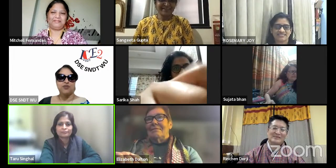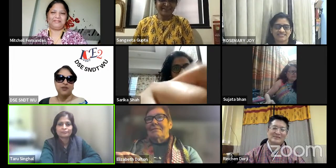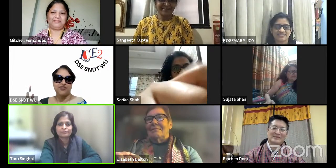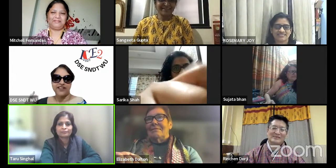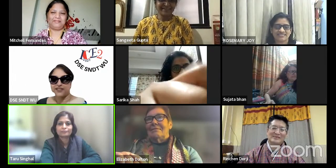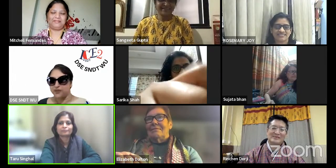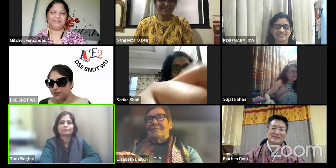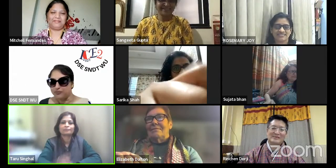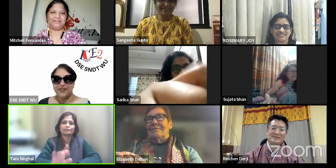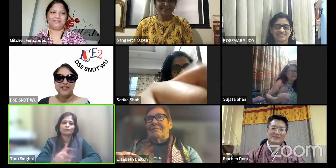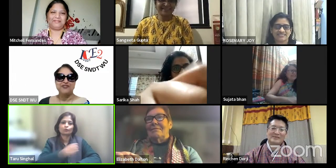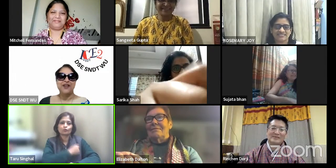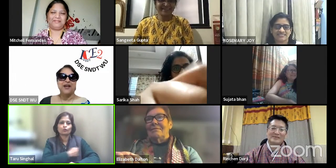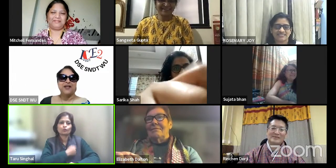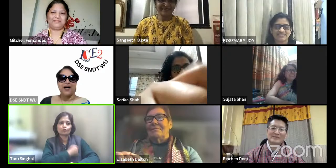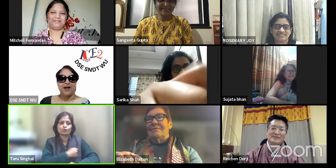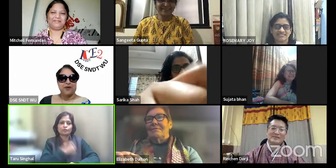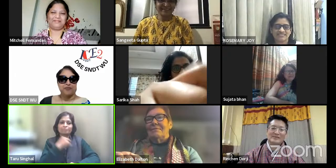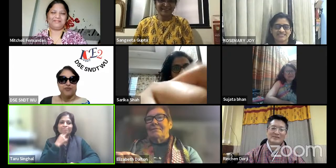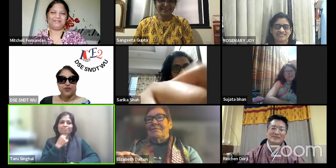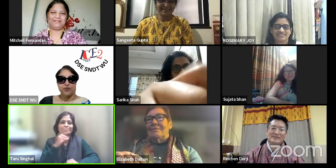I seem to keep forgetting to mute myself.